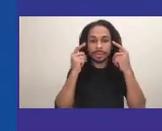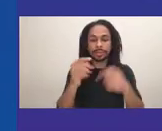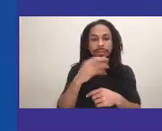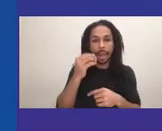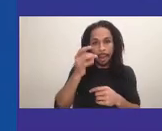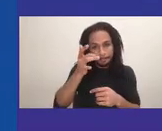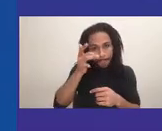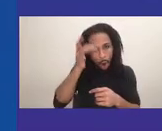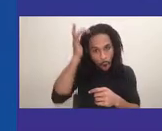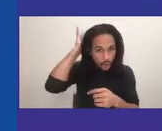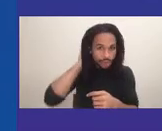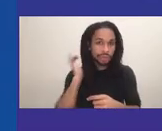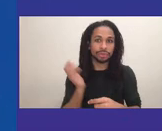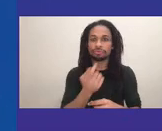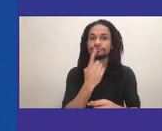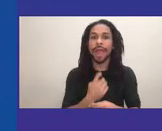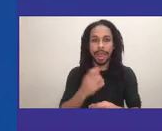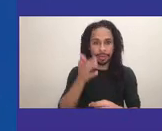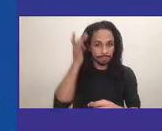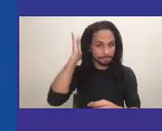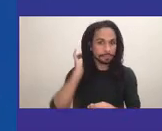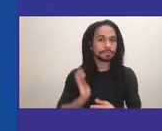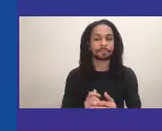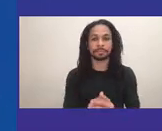is reddened.